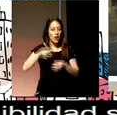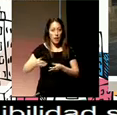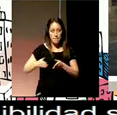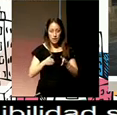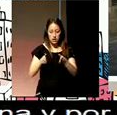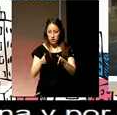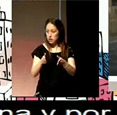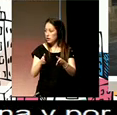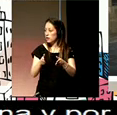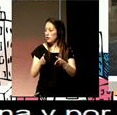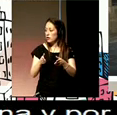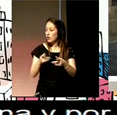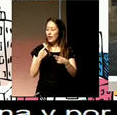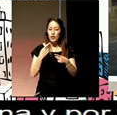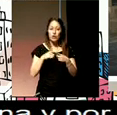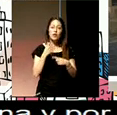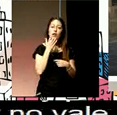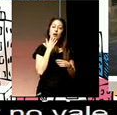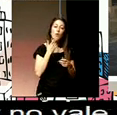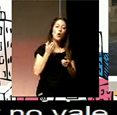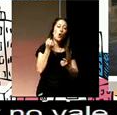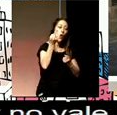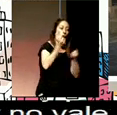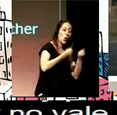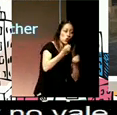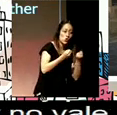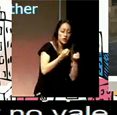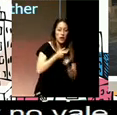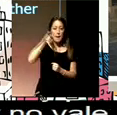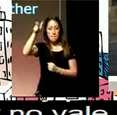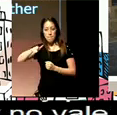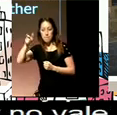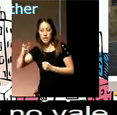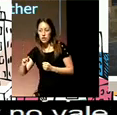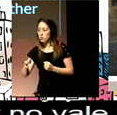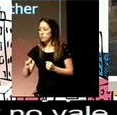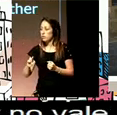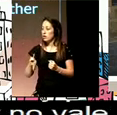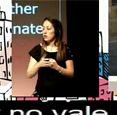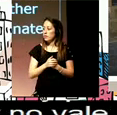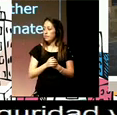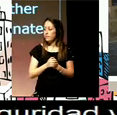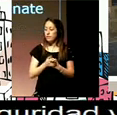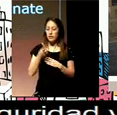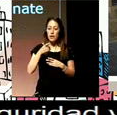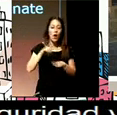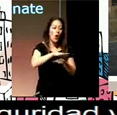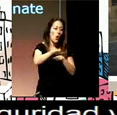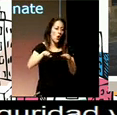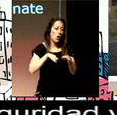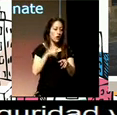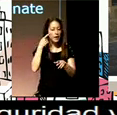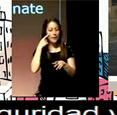Road safety is another element to take into account. We have to eliminate gaps, conflicts between